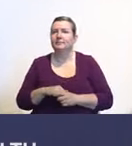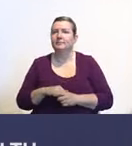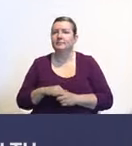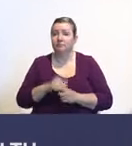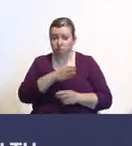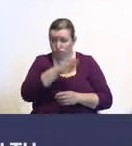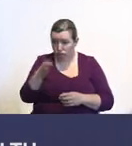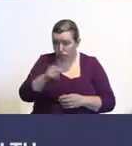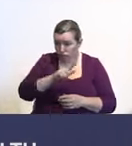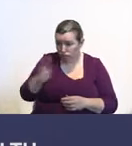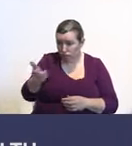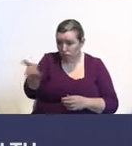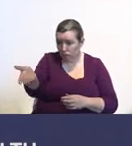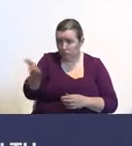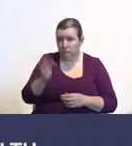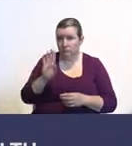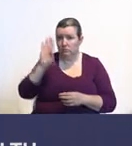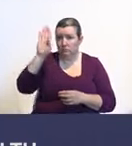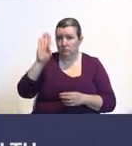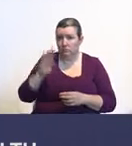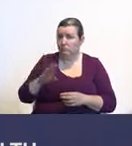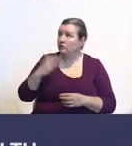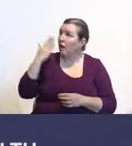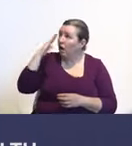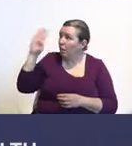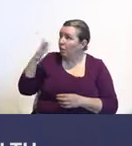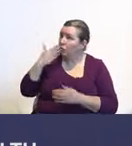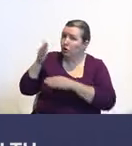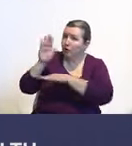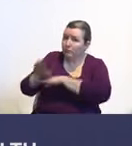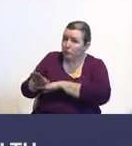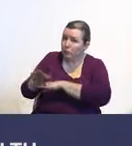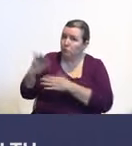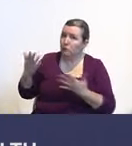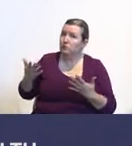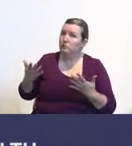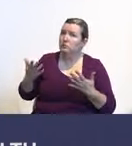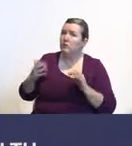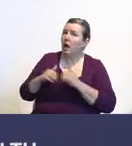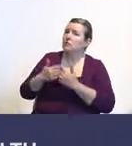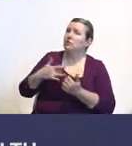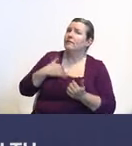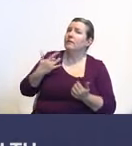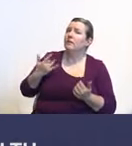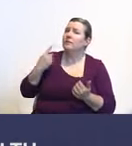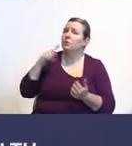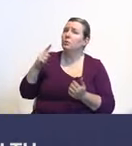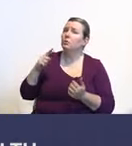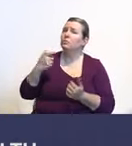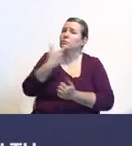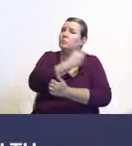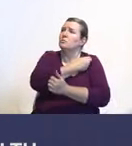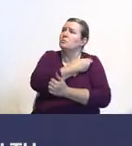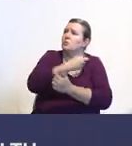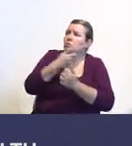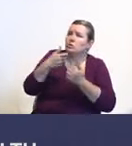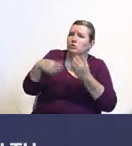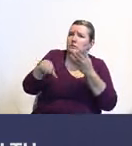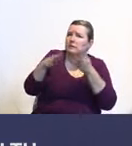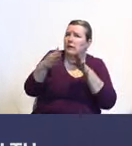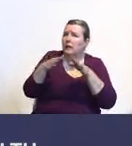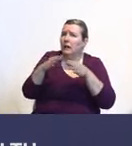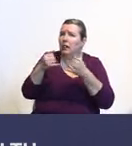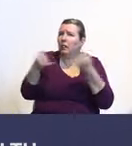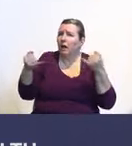please. Hello, good afternoon, Governor. What is the enforcement mechanism for the booster deadline on February 28th for healthcare workers? How